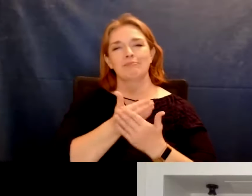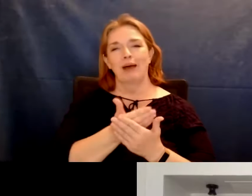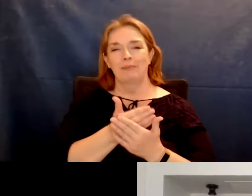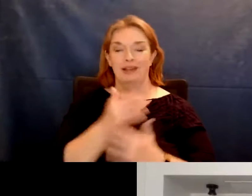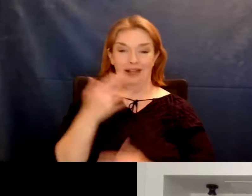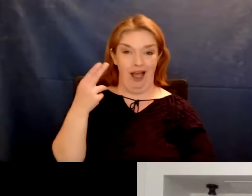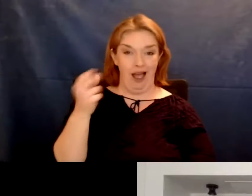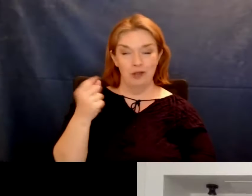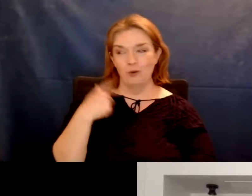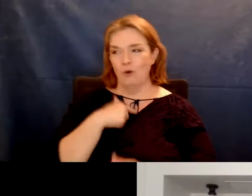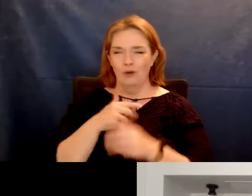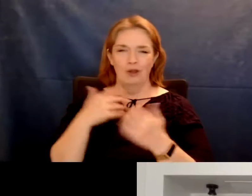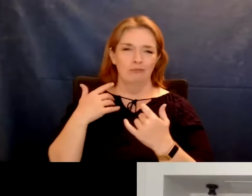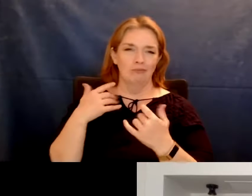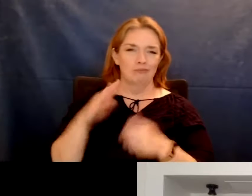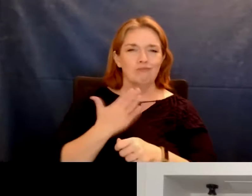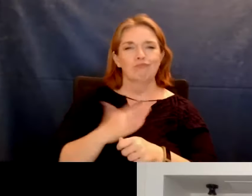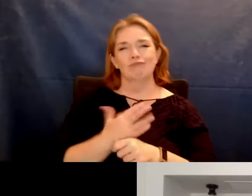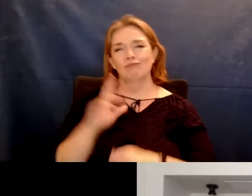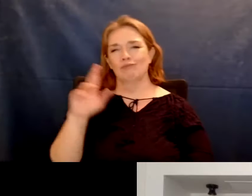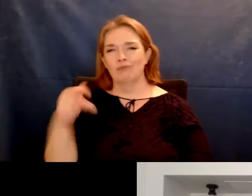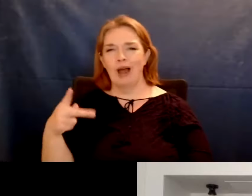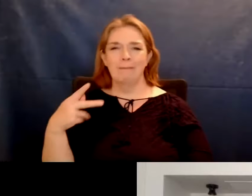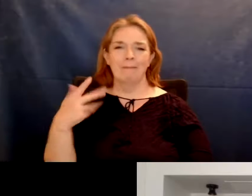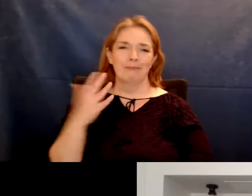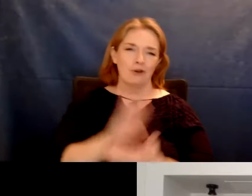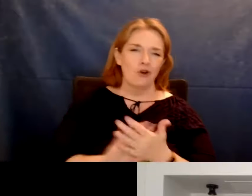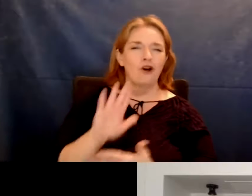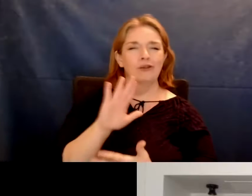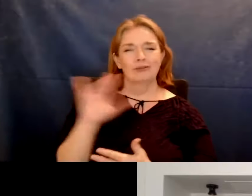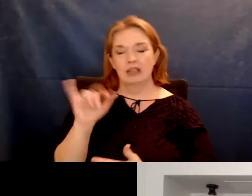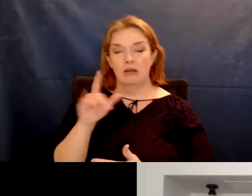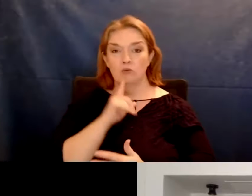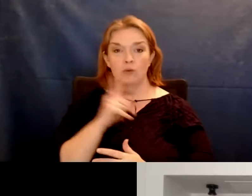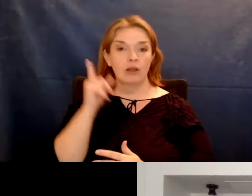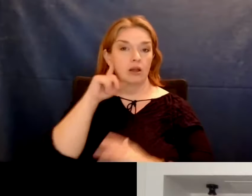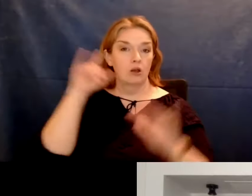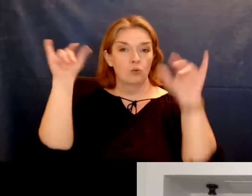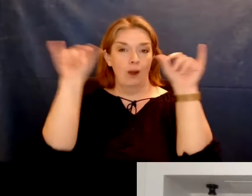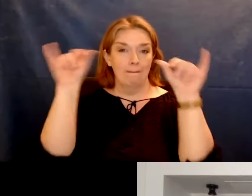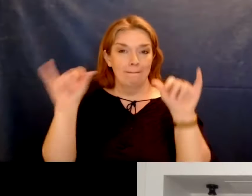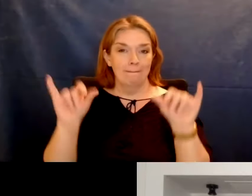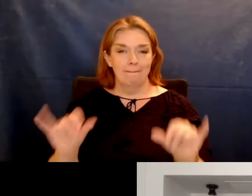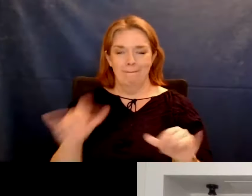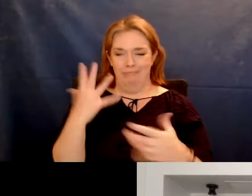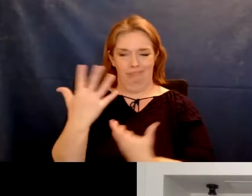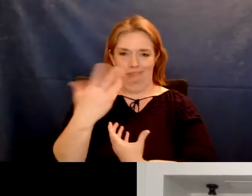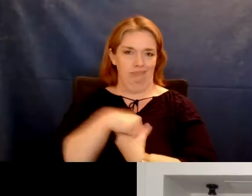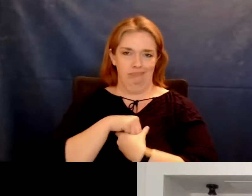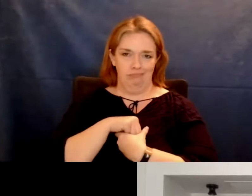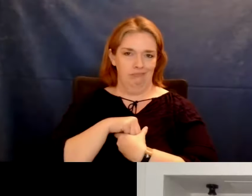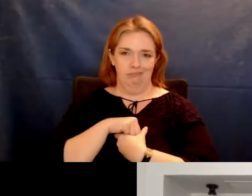and college band, and so rhyme has always been a part of my life.